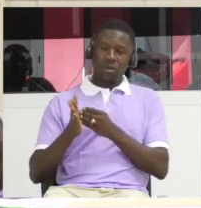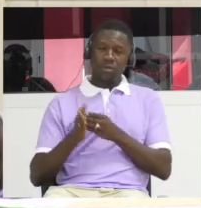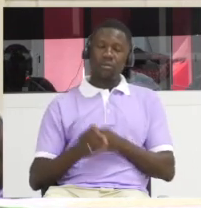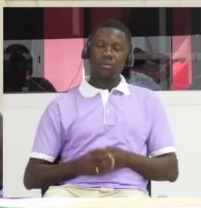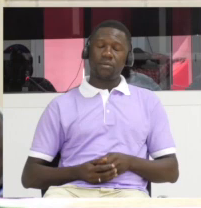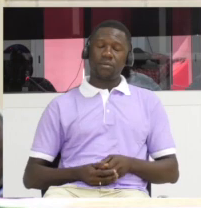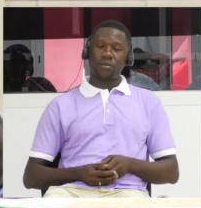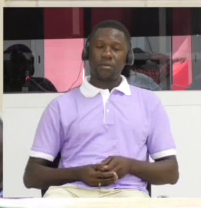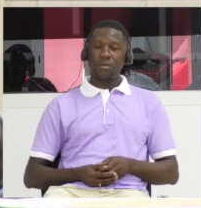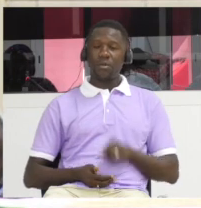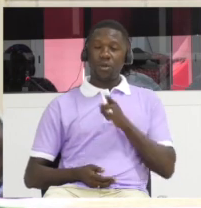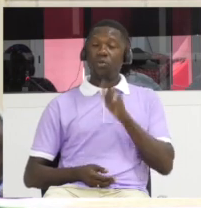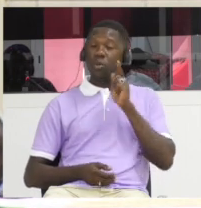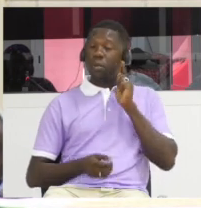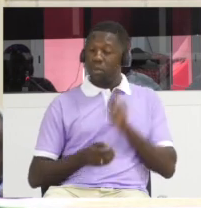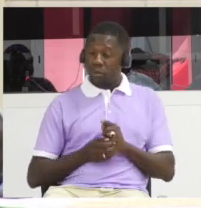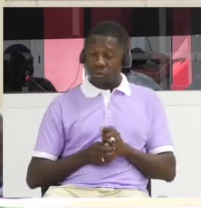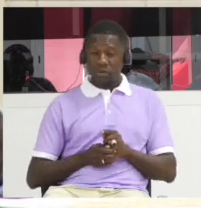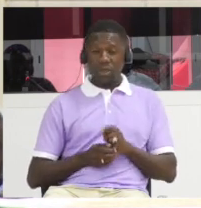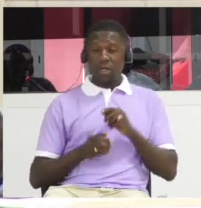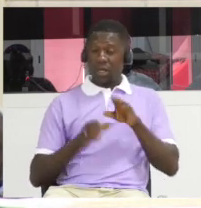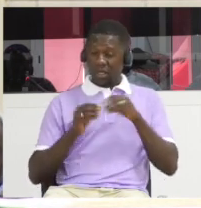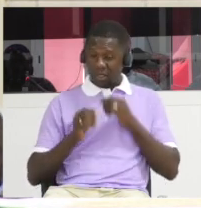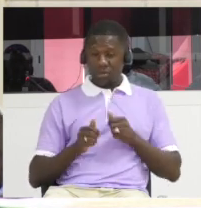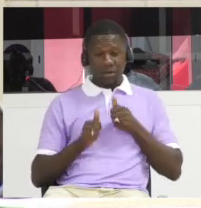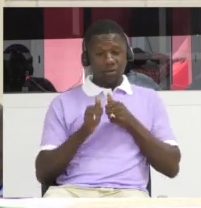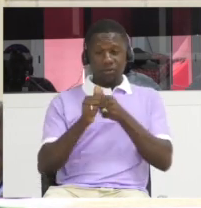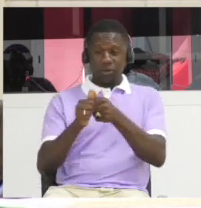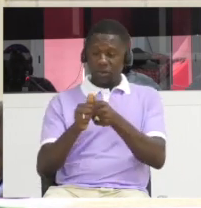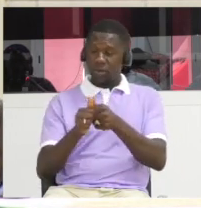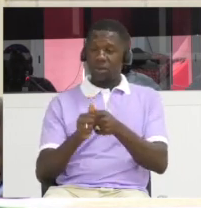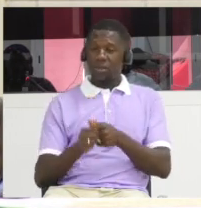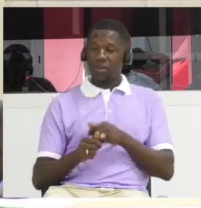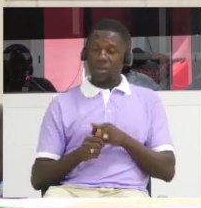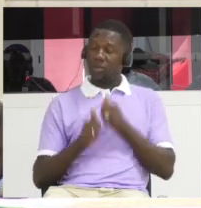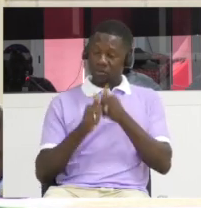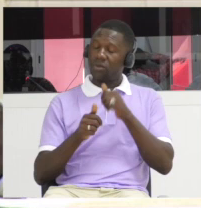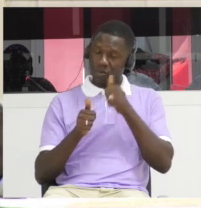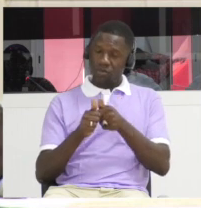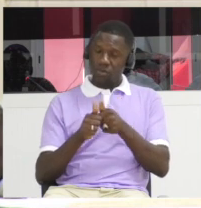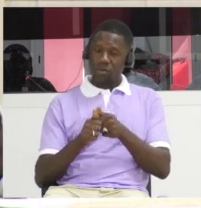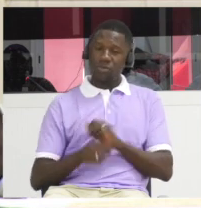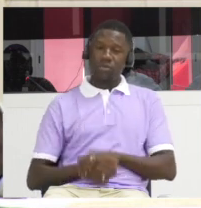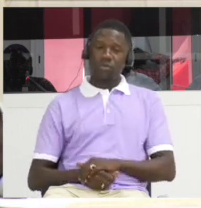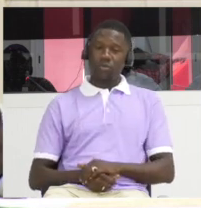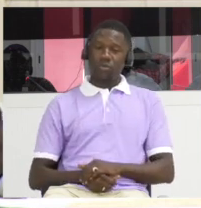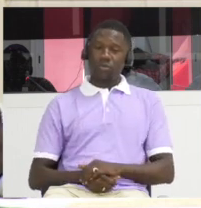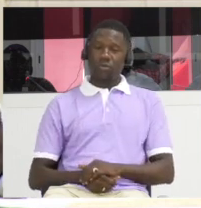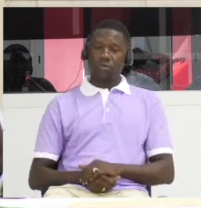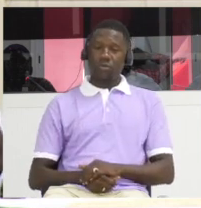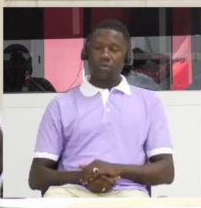And you will comply with those directives, with those directions, or cause them to be complied with.